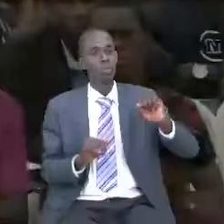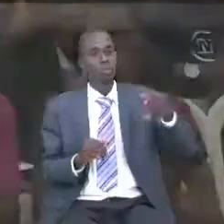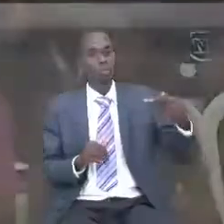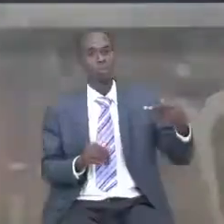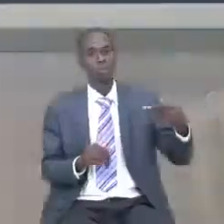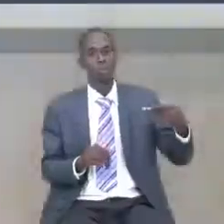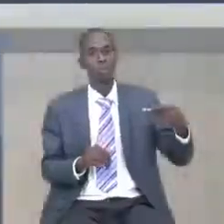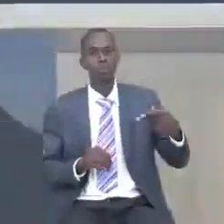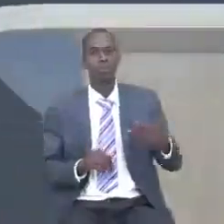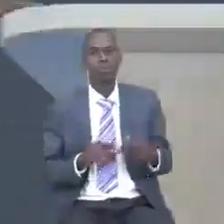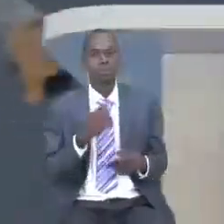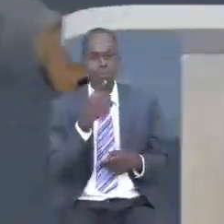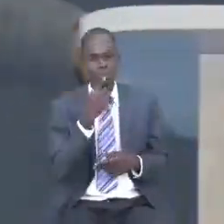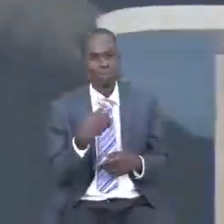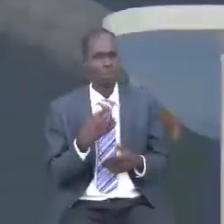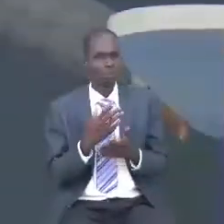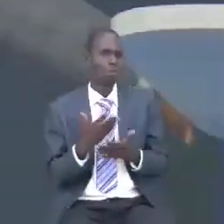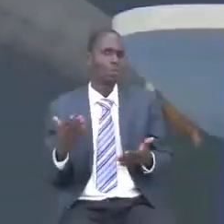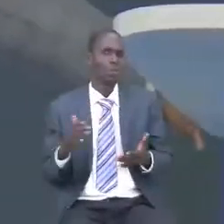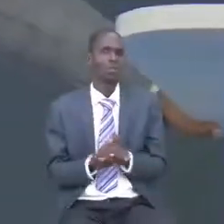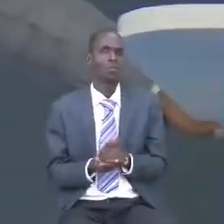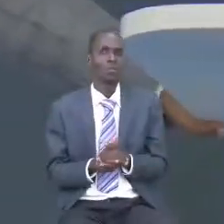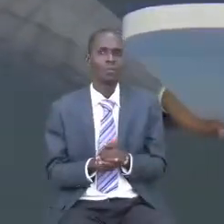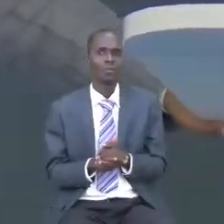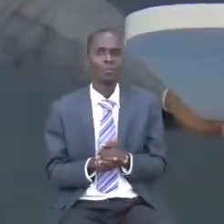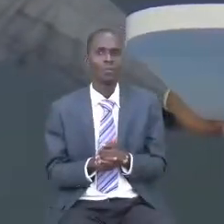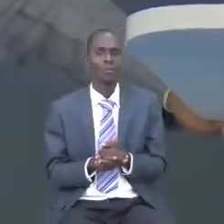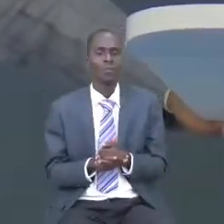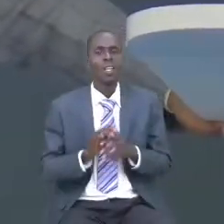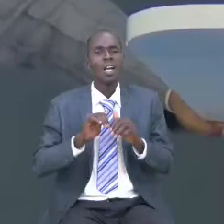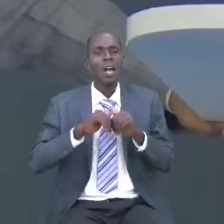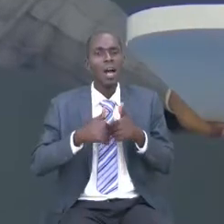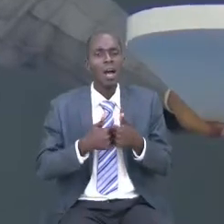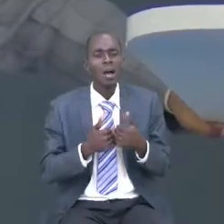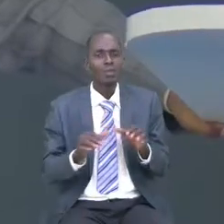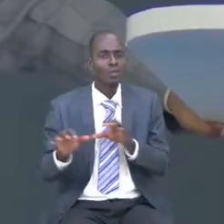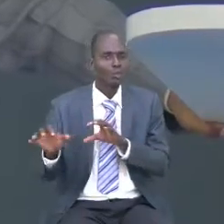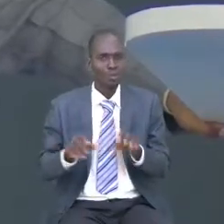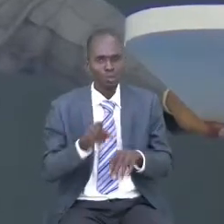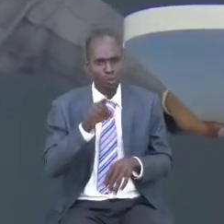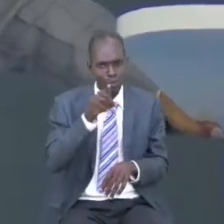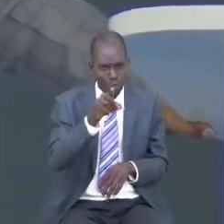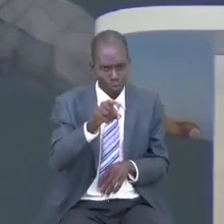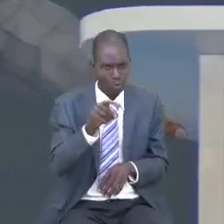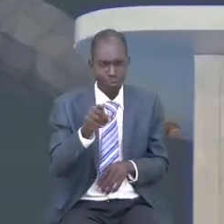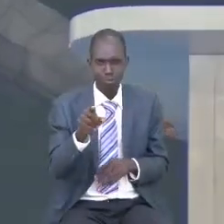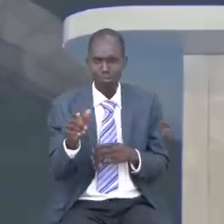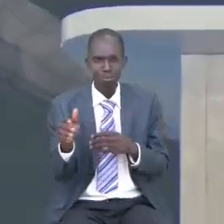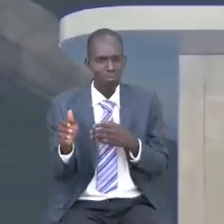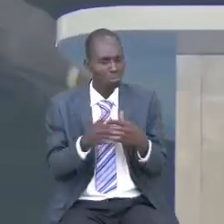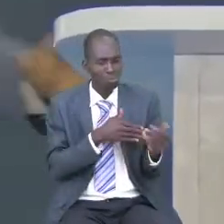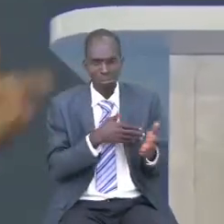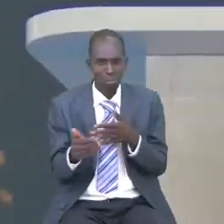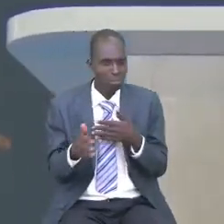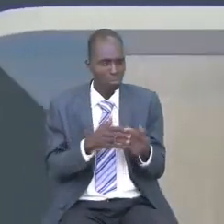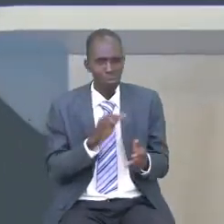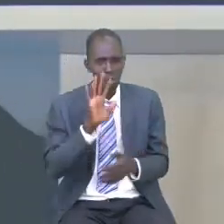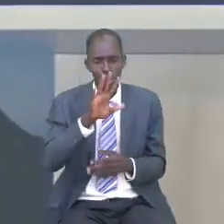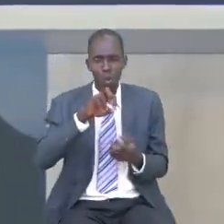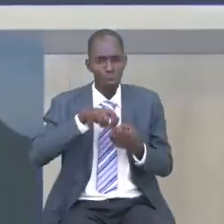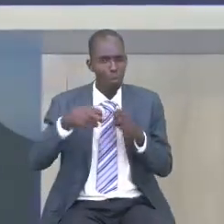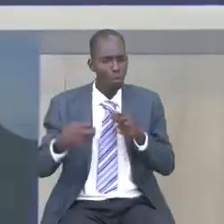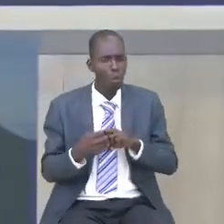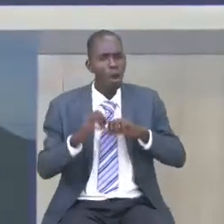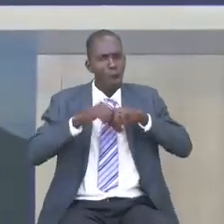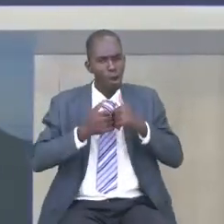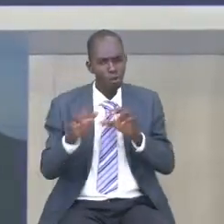me something. How did you, despite the problems, how did you